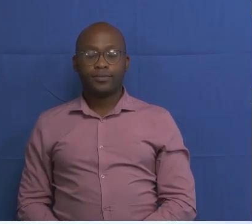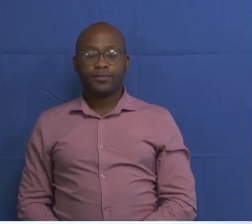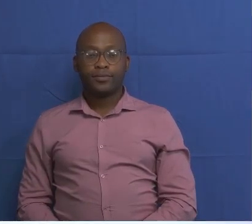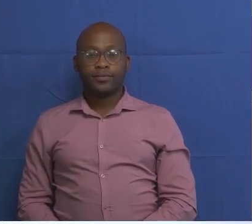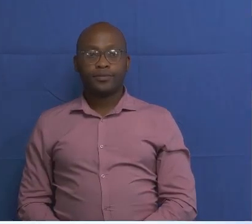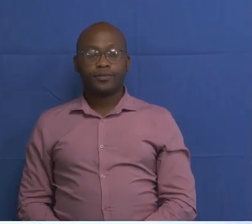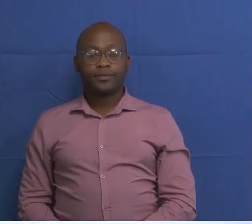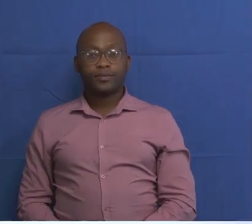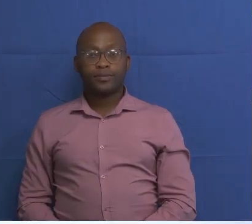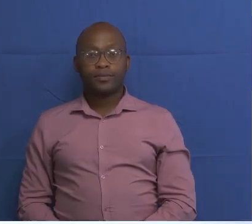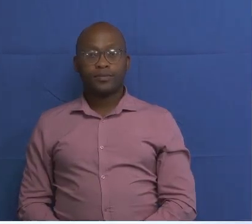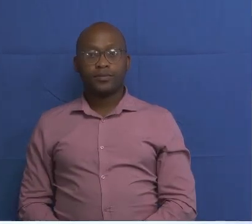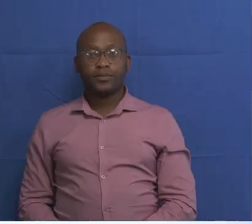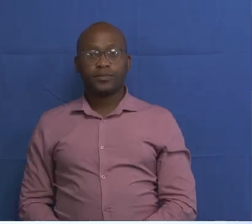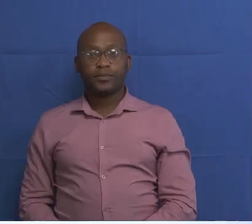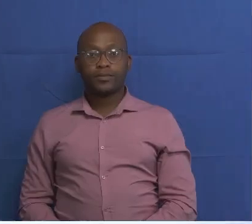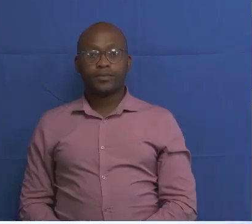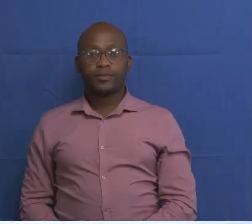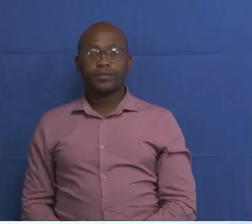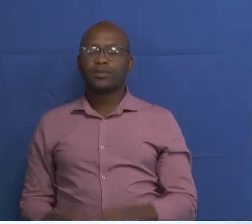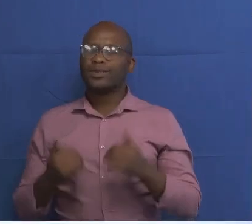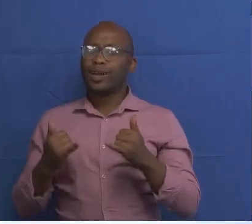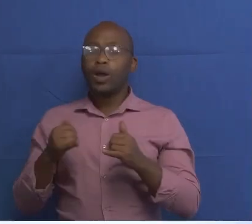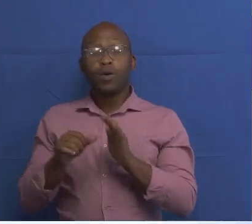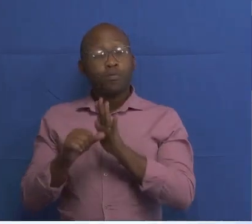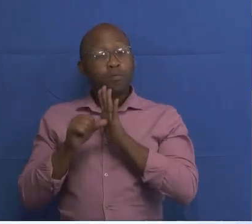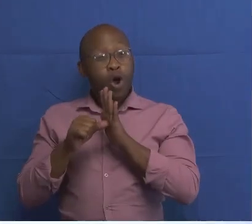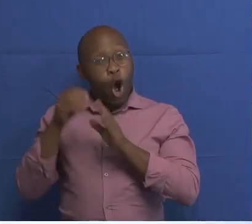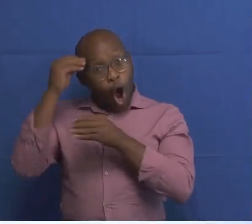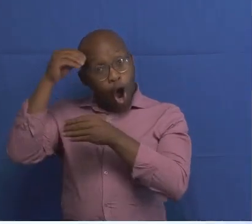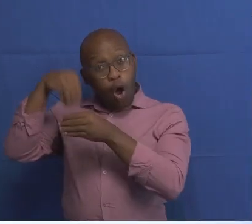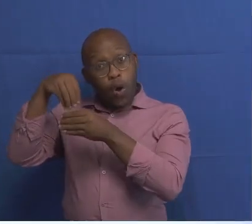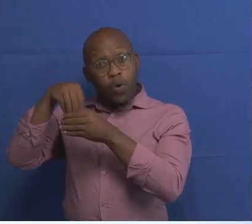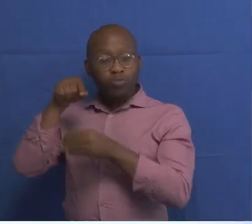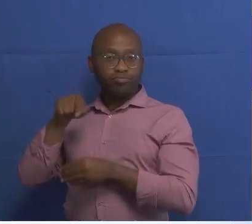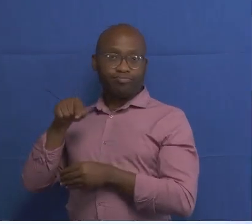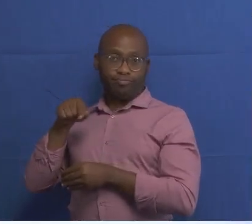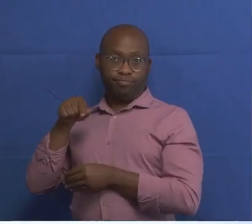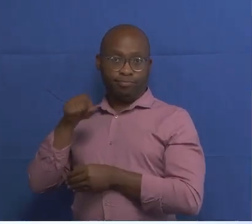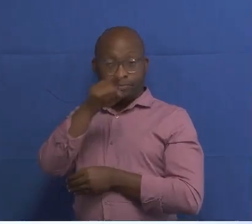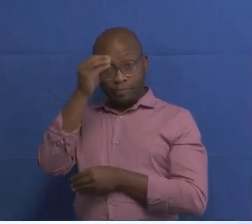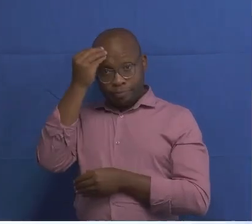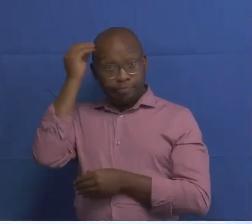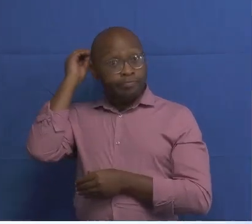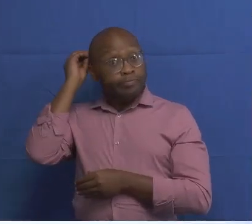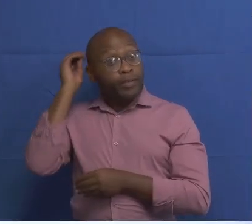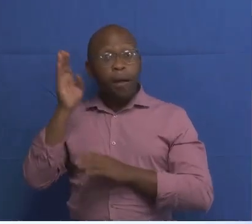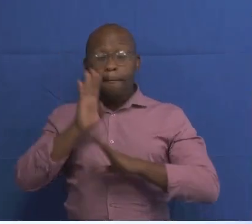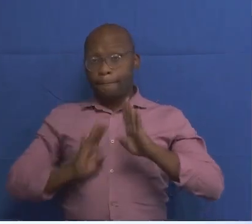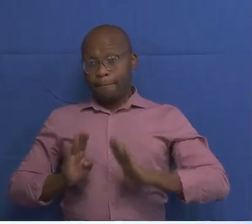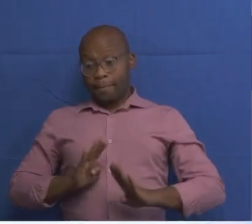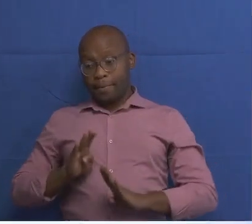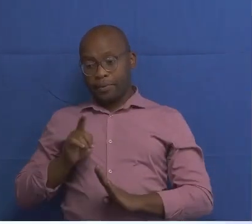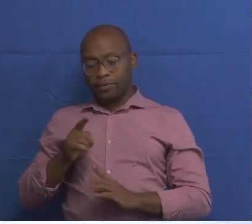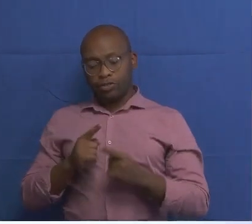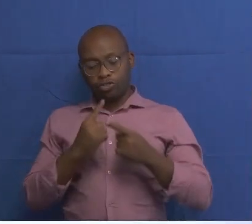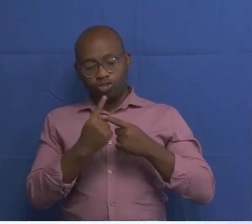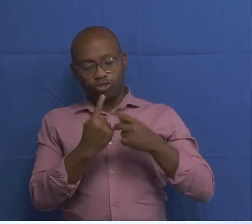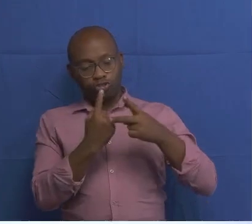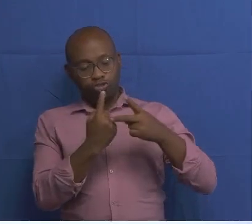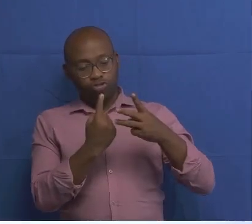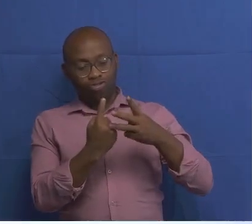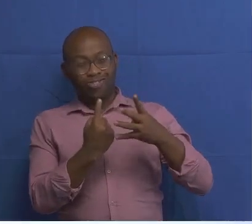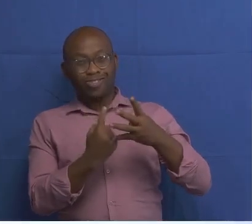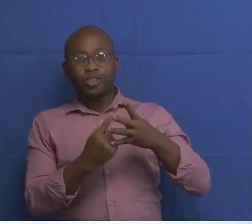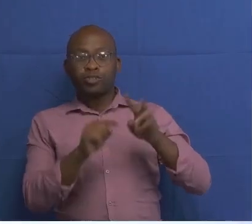Now, moving on to the important concepts. Now, remember, in life sciences, it is very important to make sure that for each and every